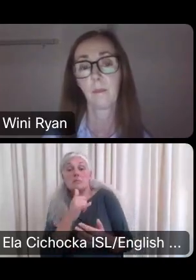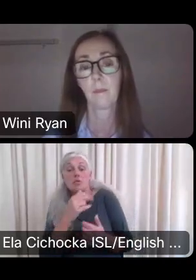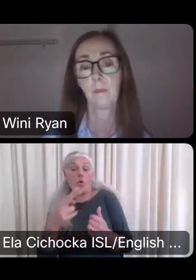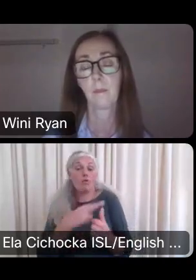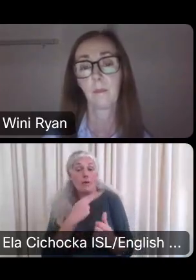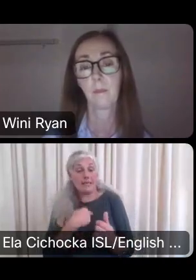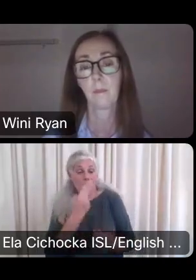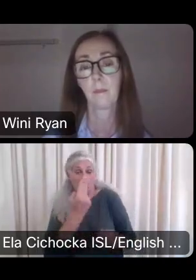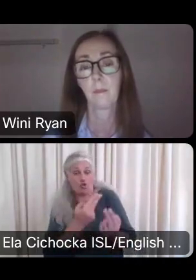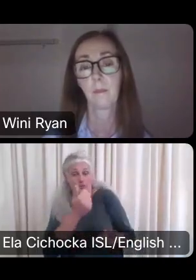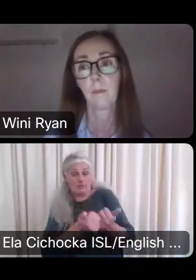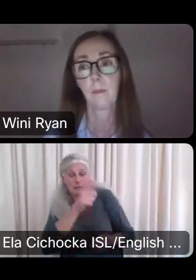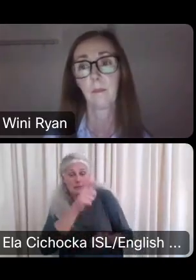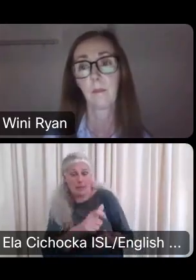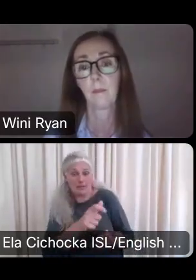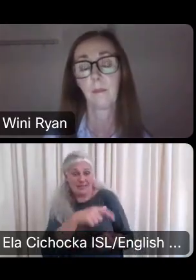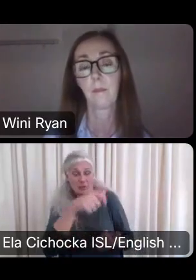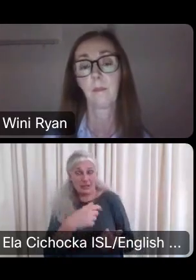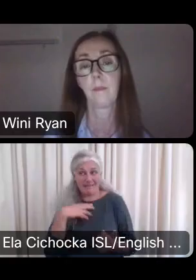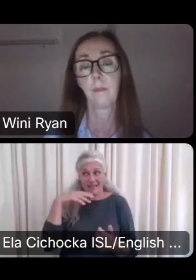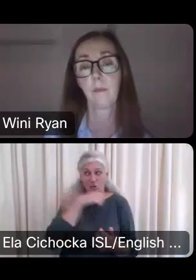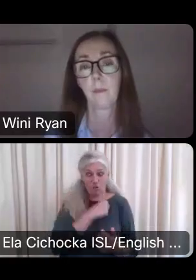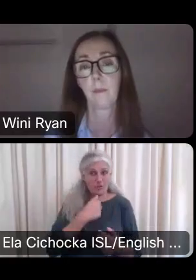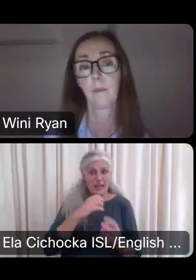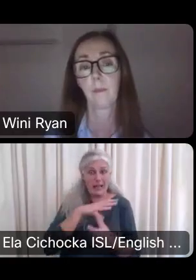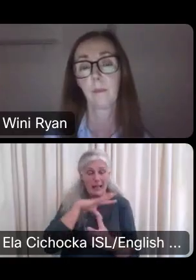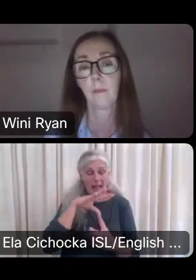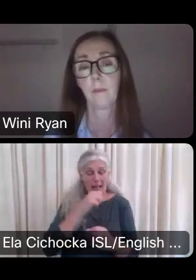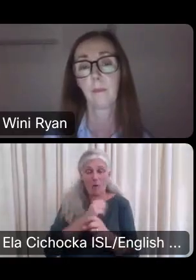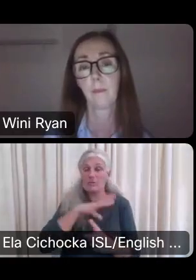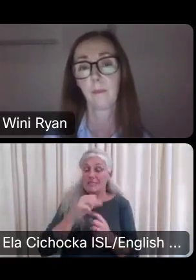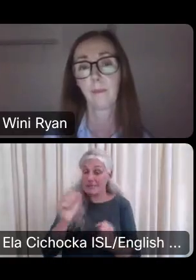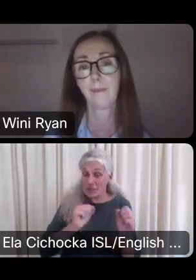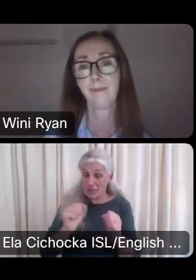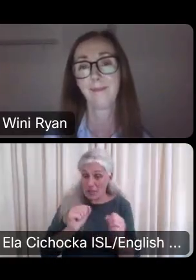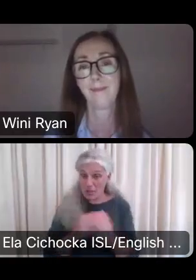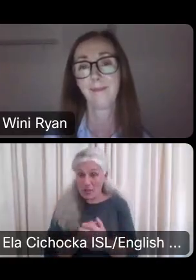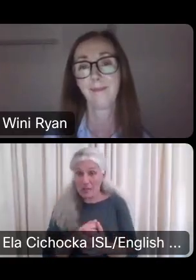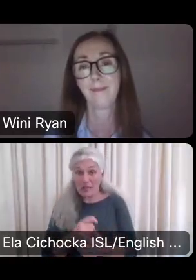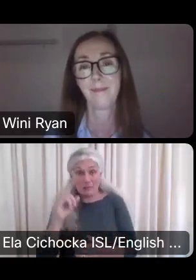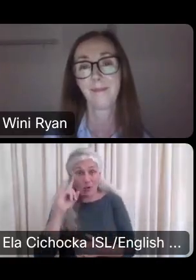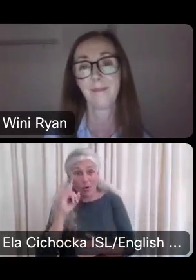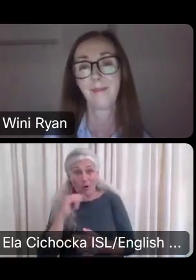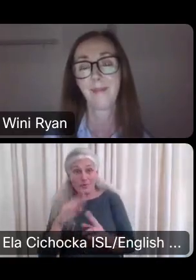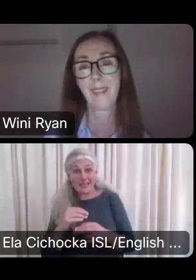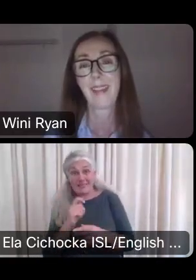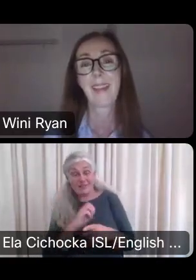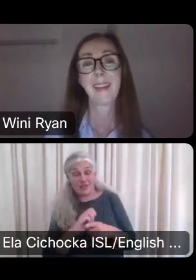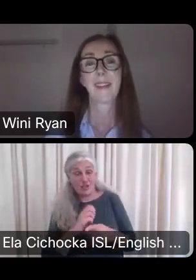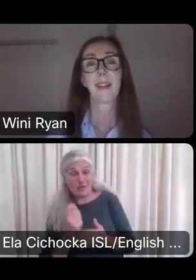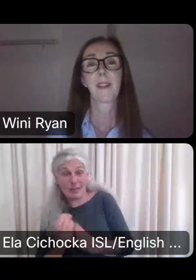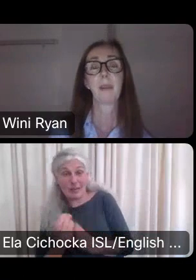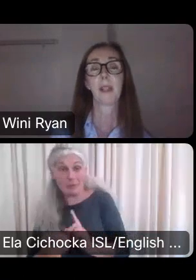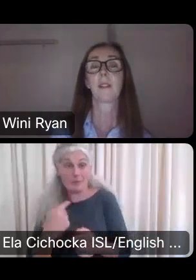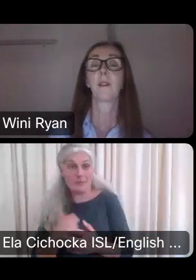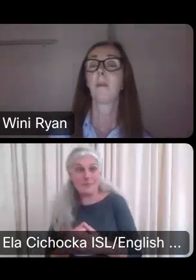some judgments about this service and the care received, but I think you kind of answered that, but I'll give you the space to respond. Yeah,